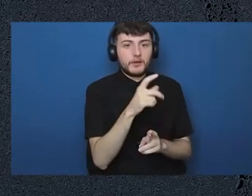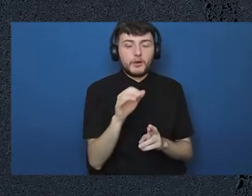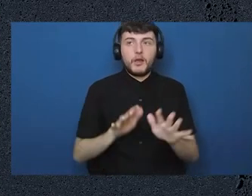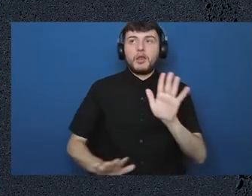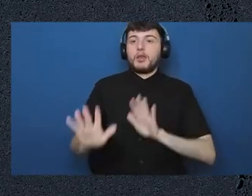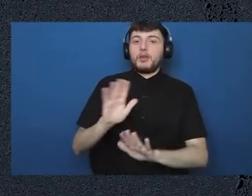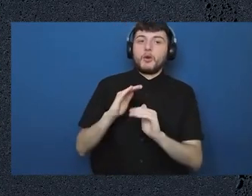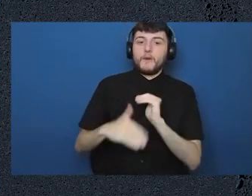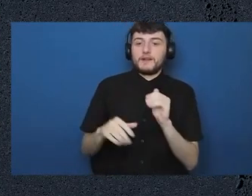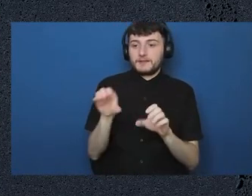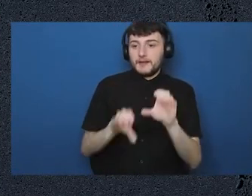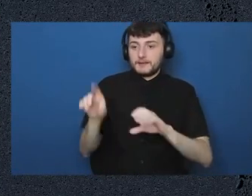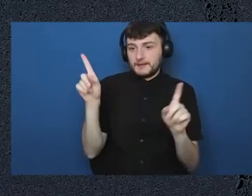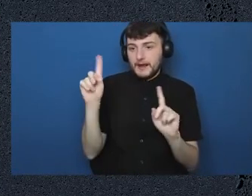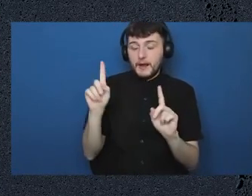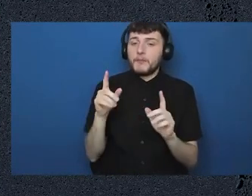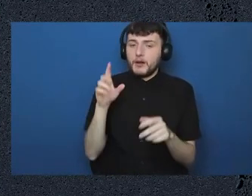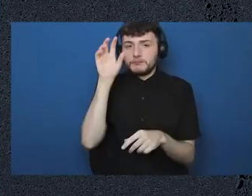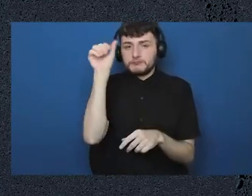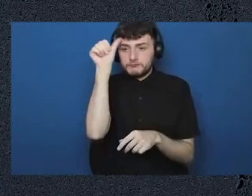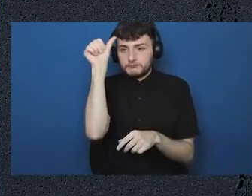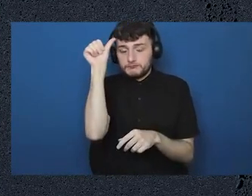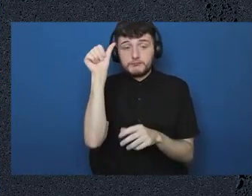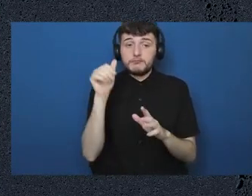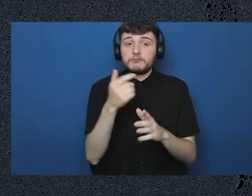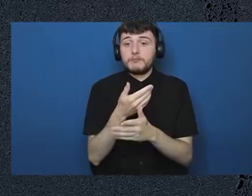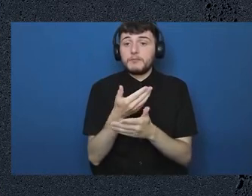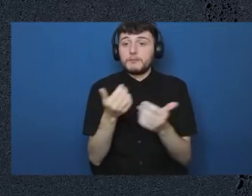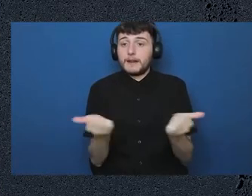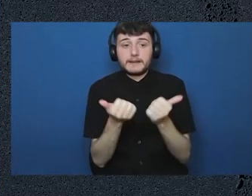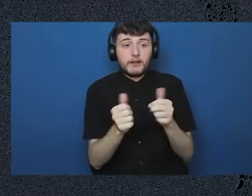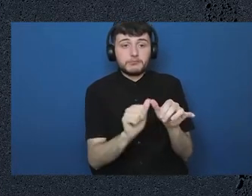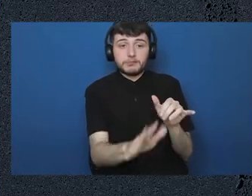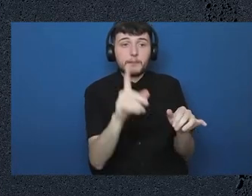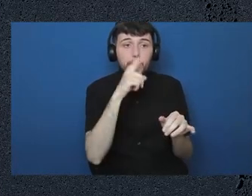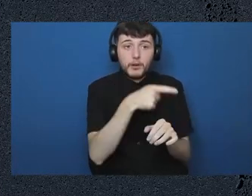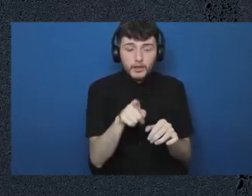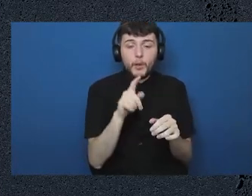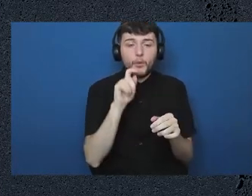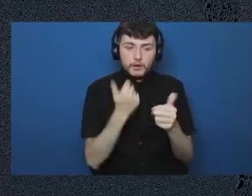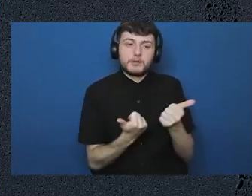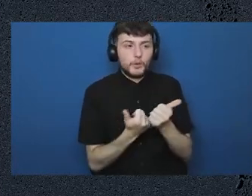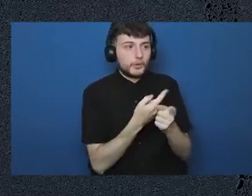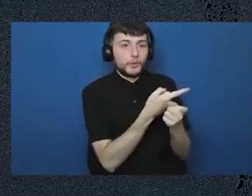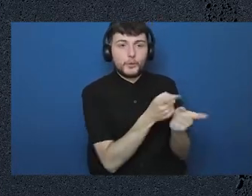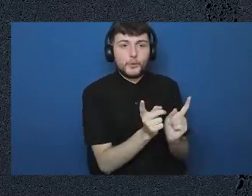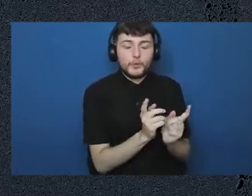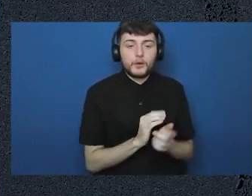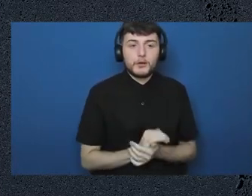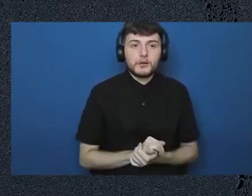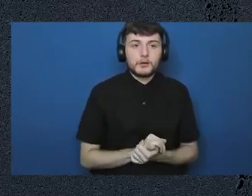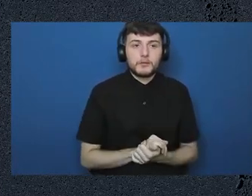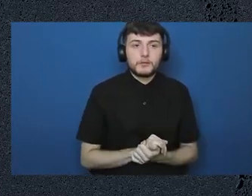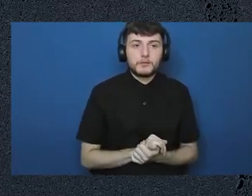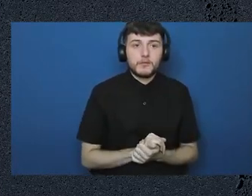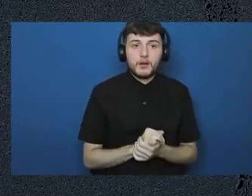you every step of your way, you know? And there are networks of incredible women and girls